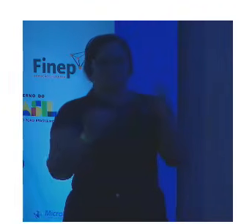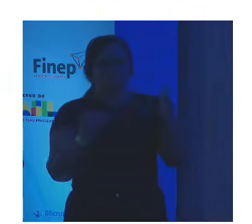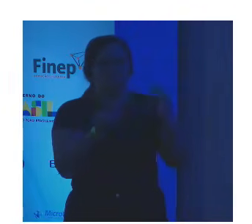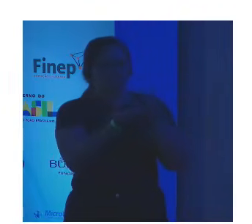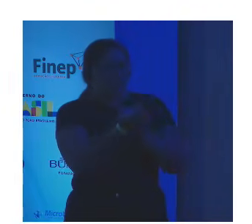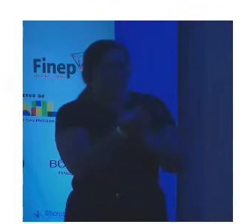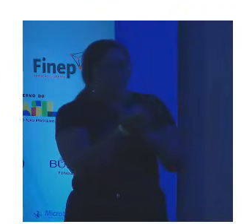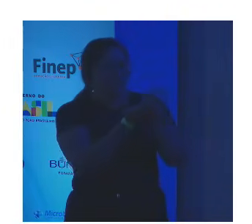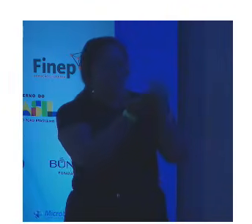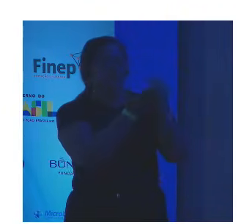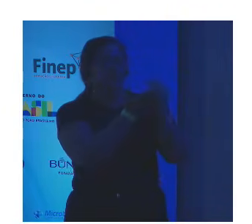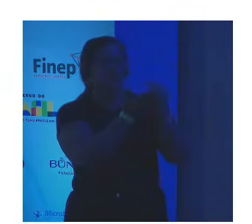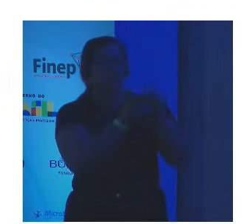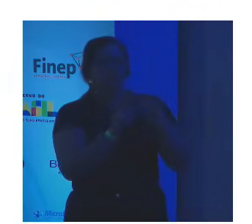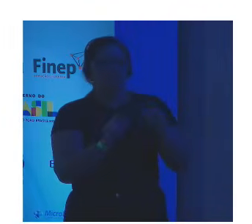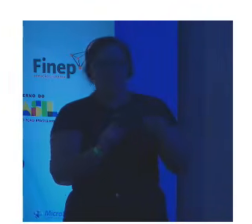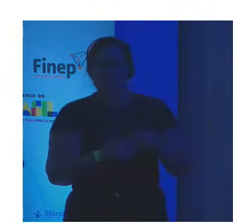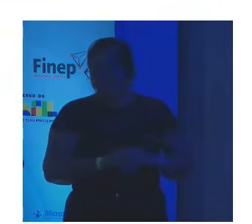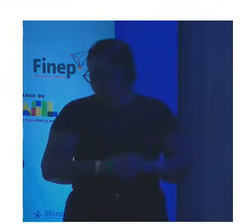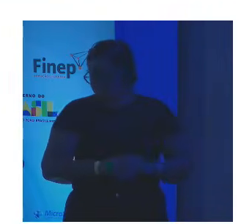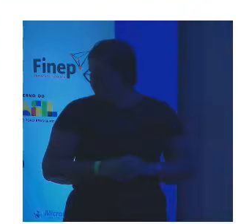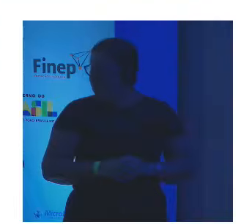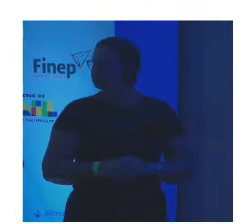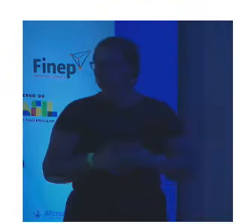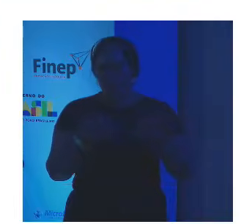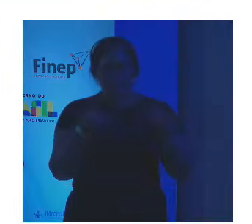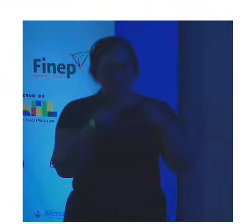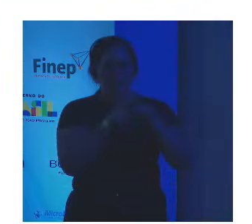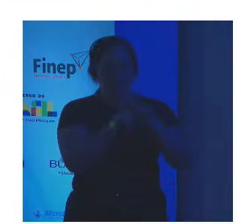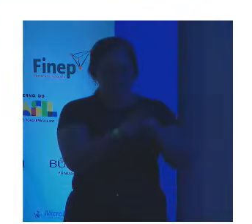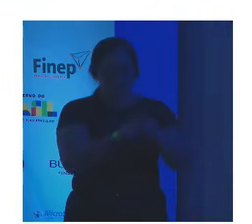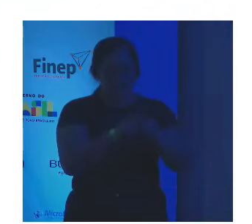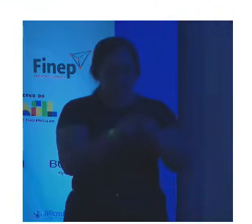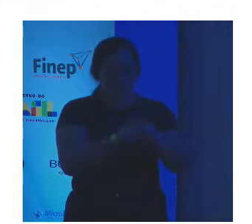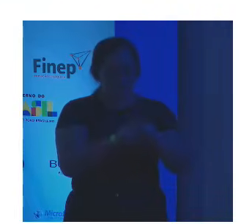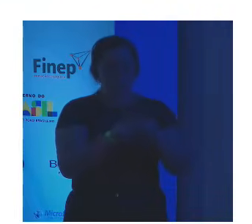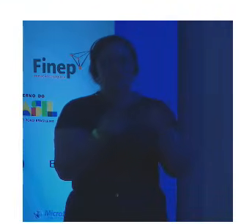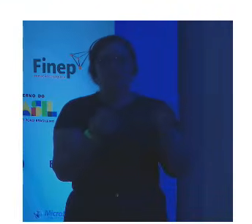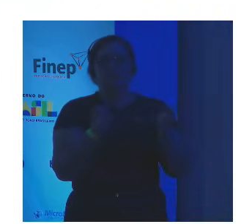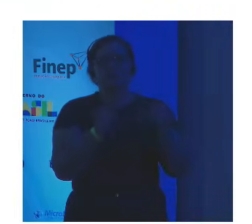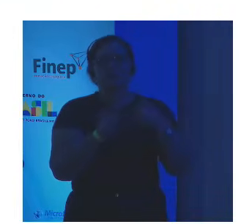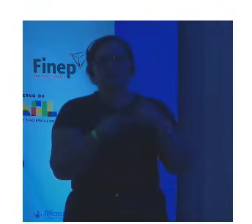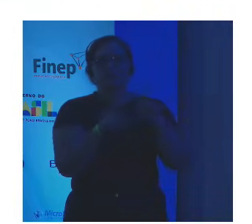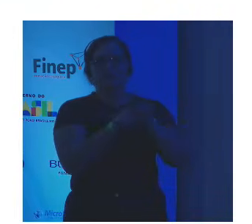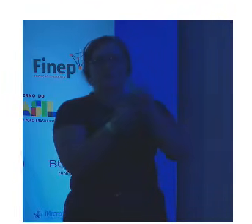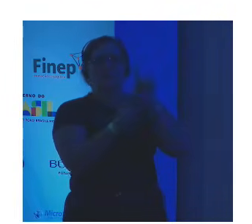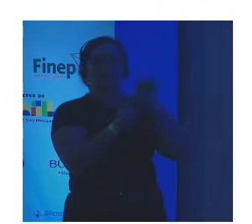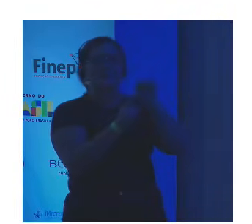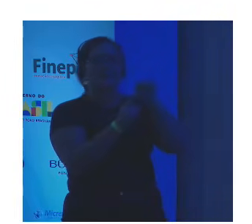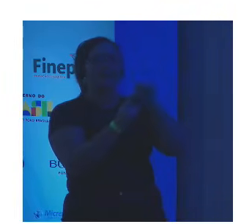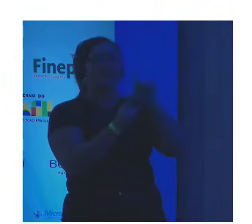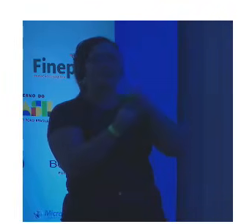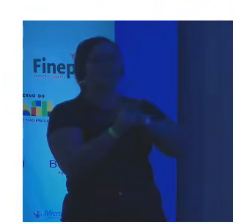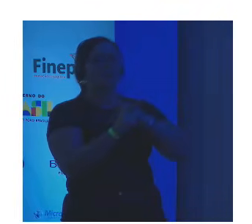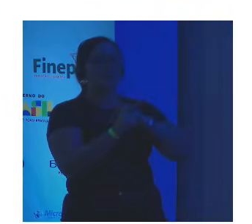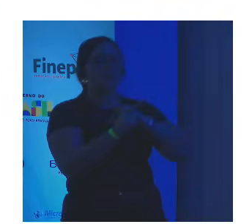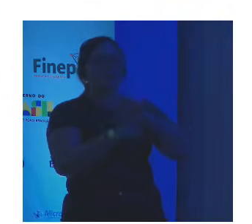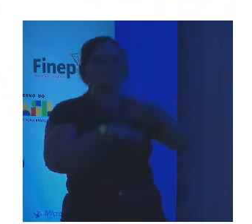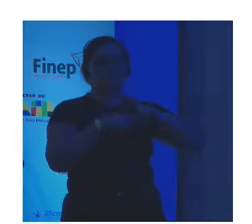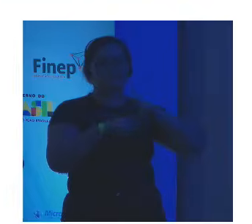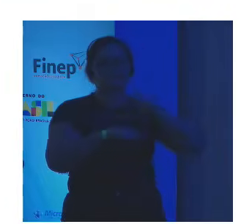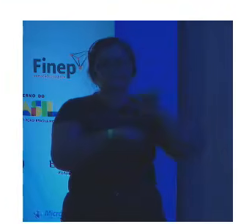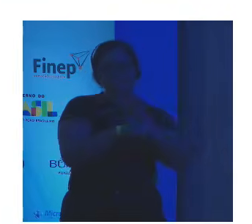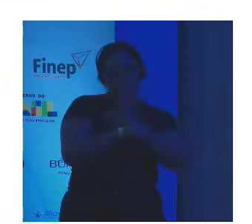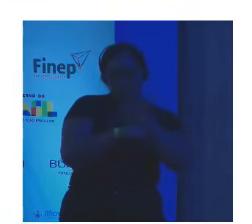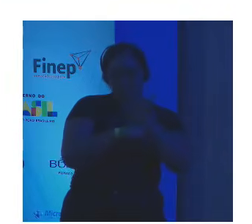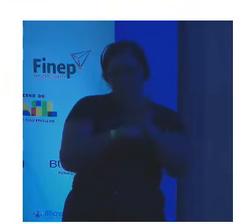to international partnership, of course, with the goal to have this powerful instrument to have the